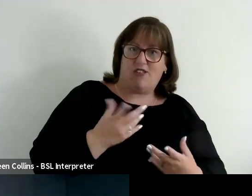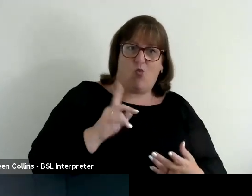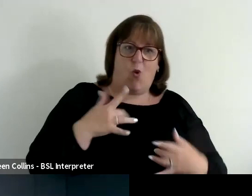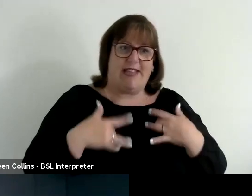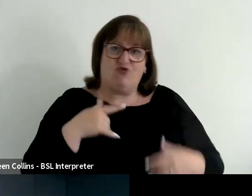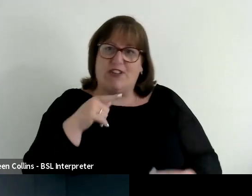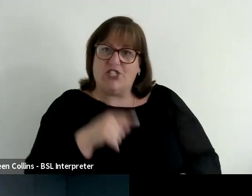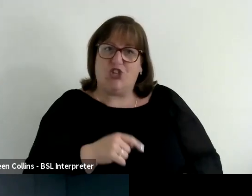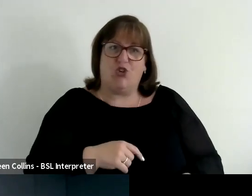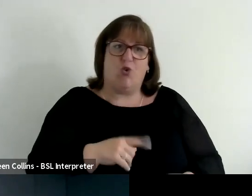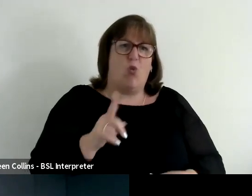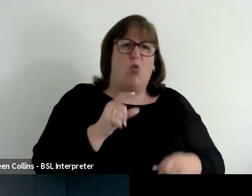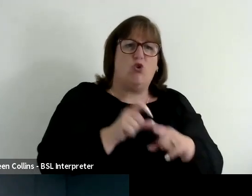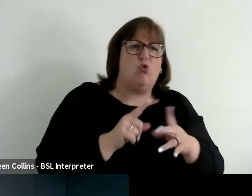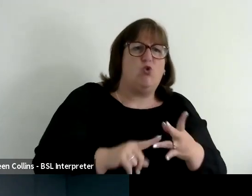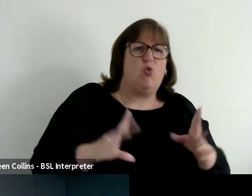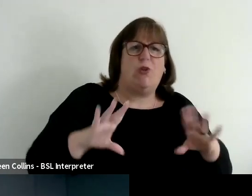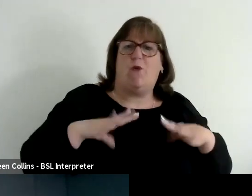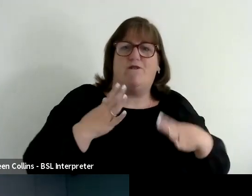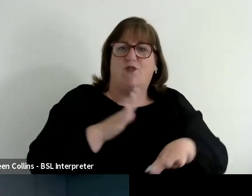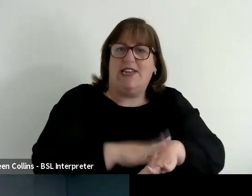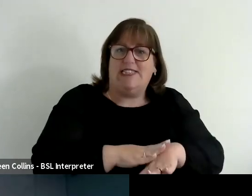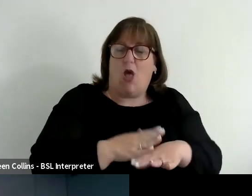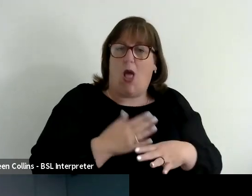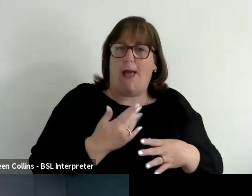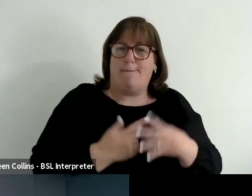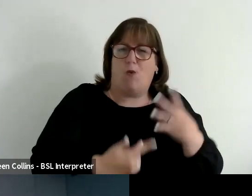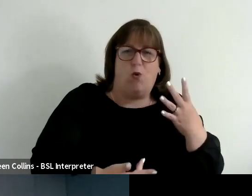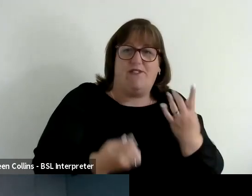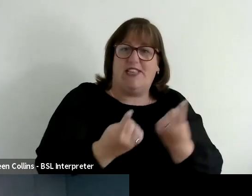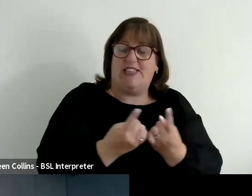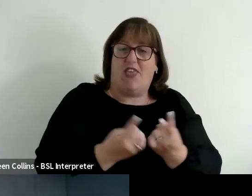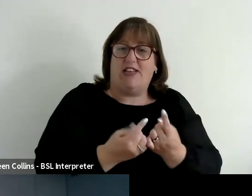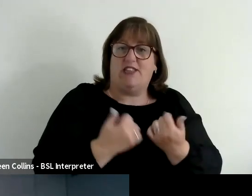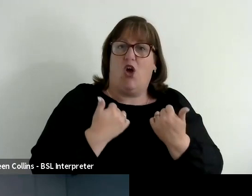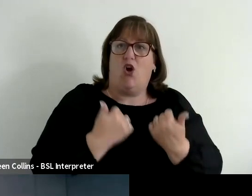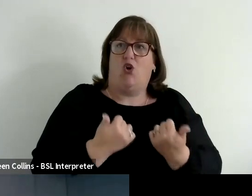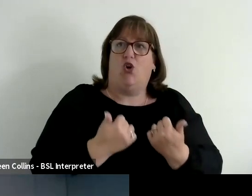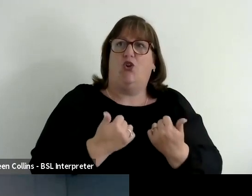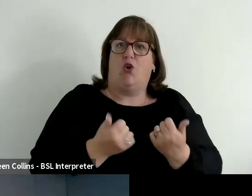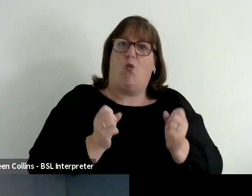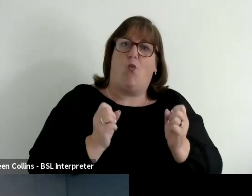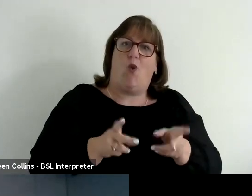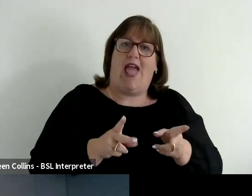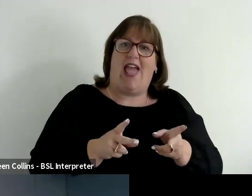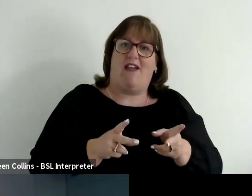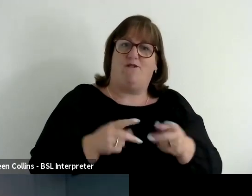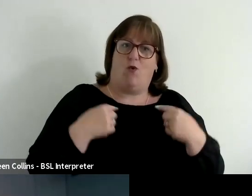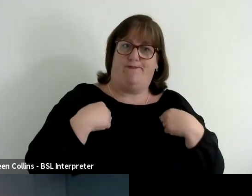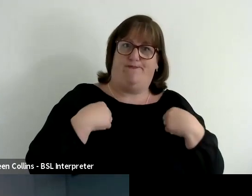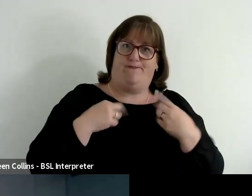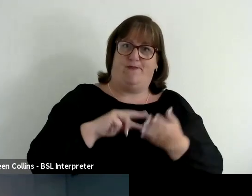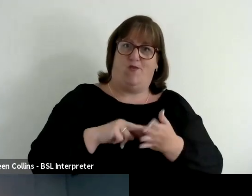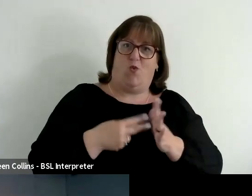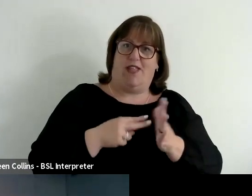you've got any free time? All of these things are just a great way for organisations to